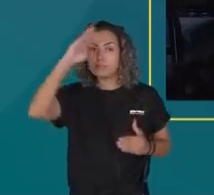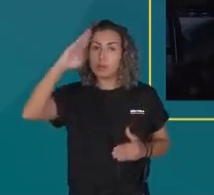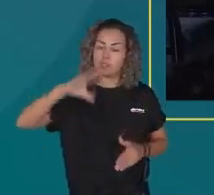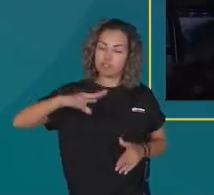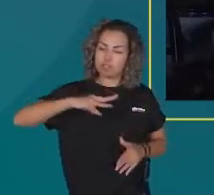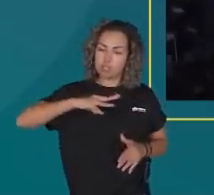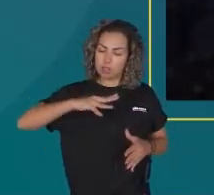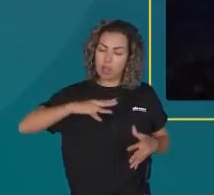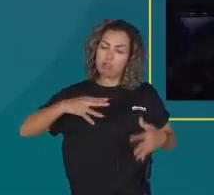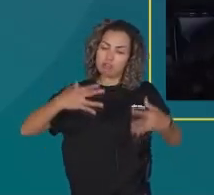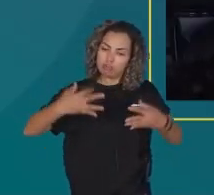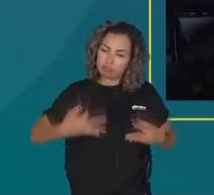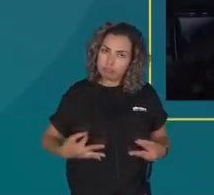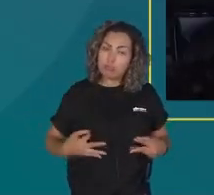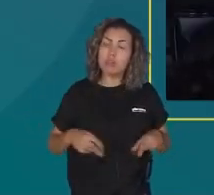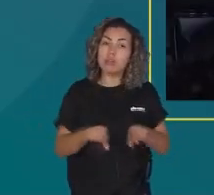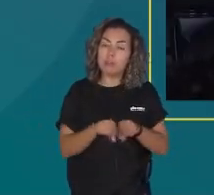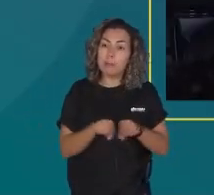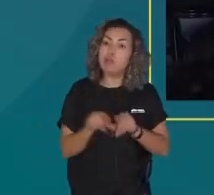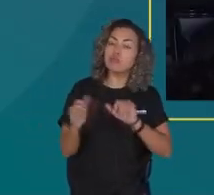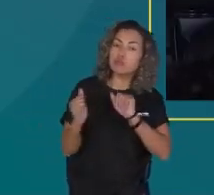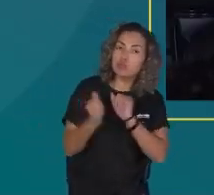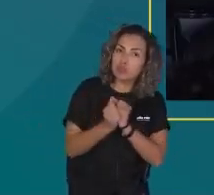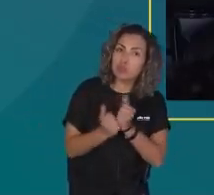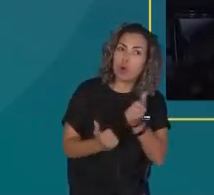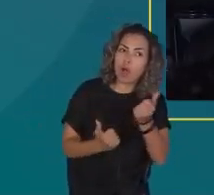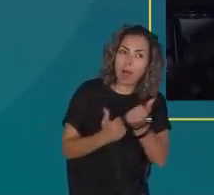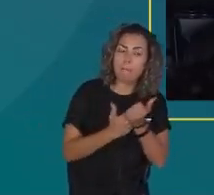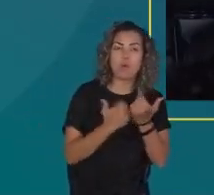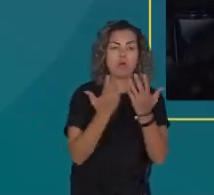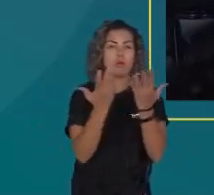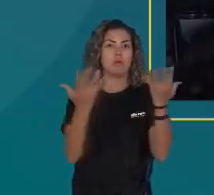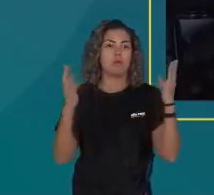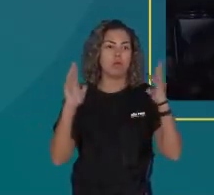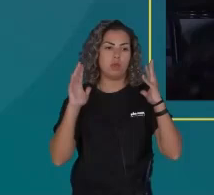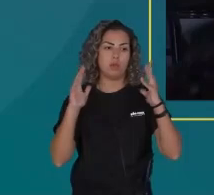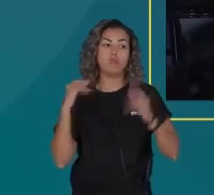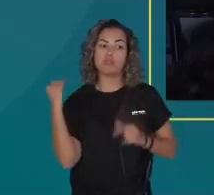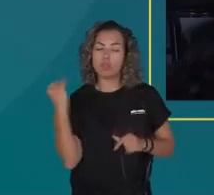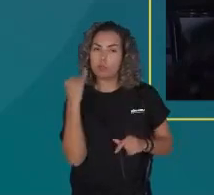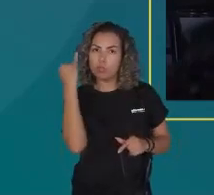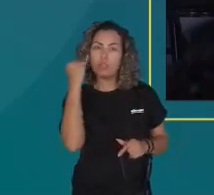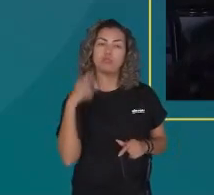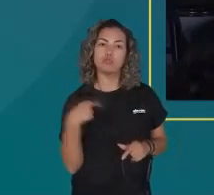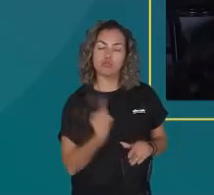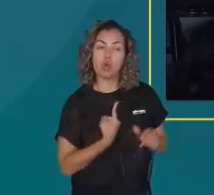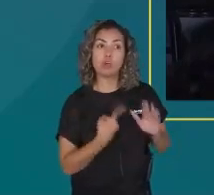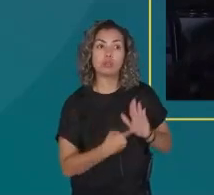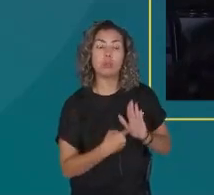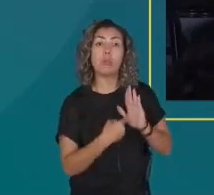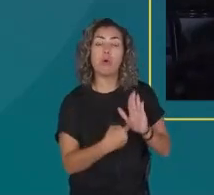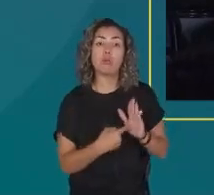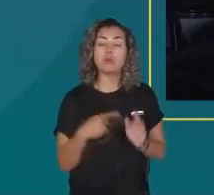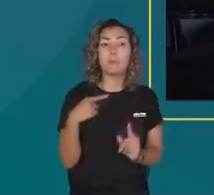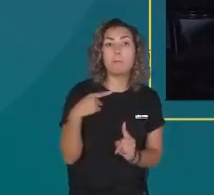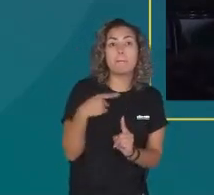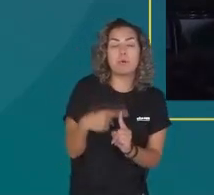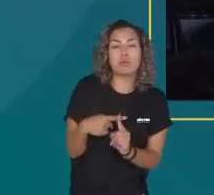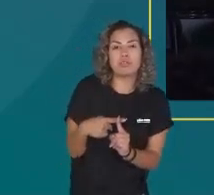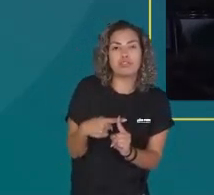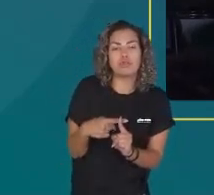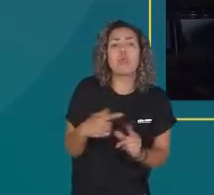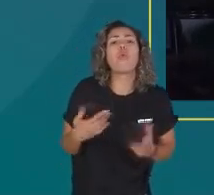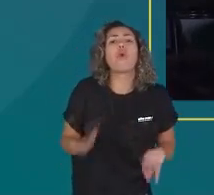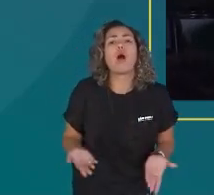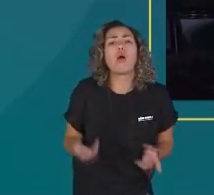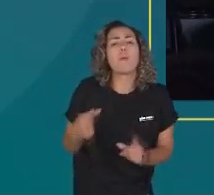environment. But at the same time, you have to show the benefits. And show the benefits means show economical and social